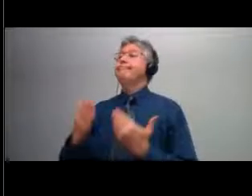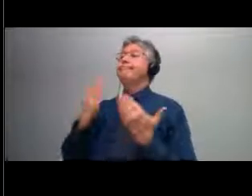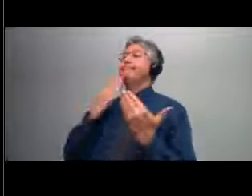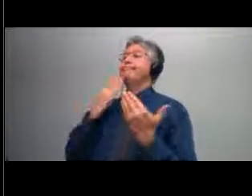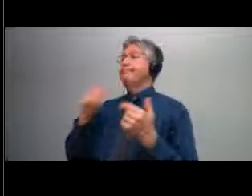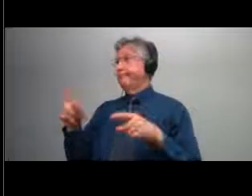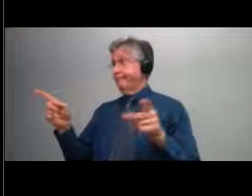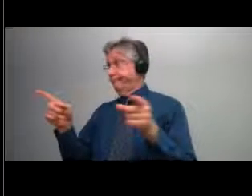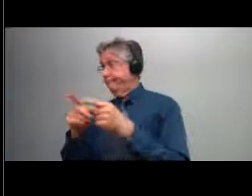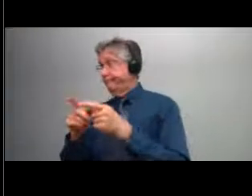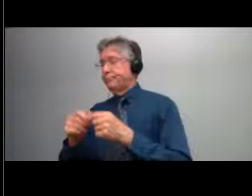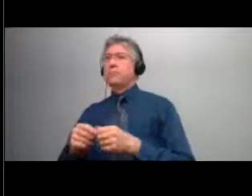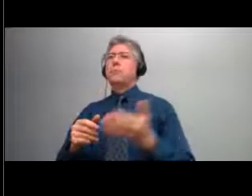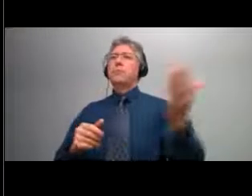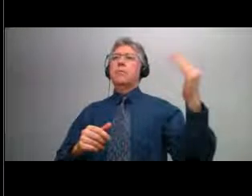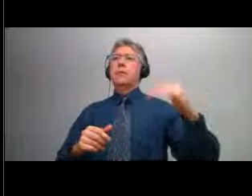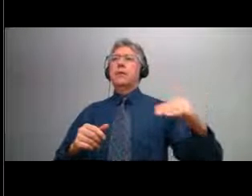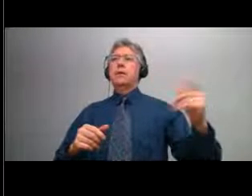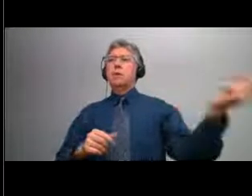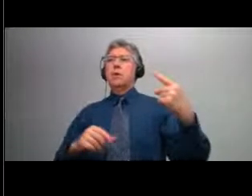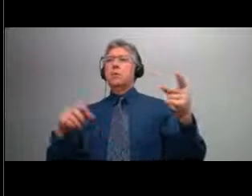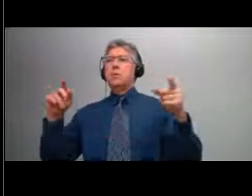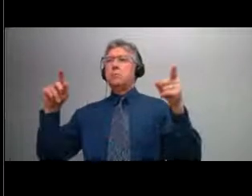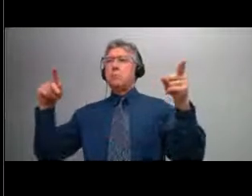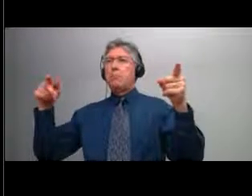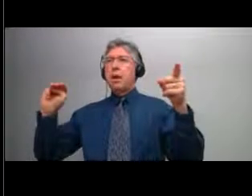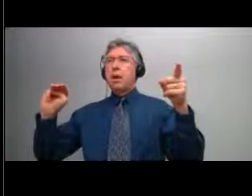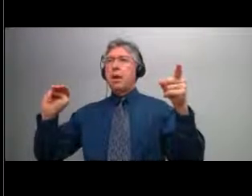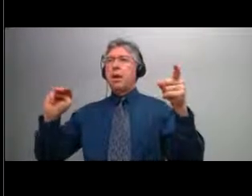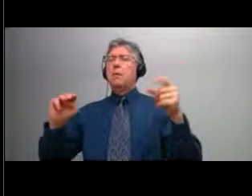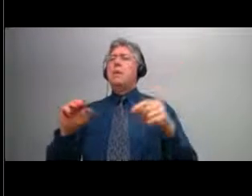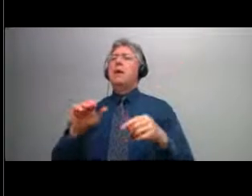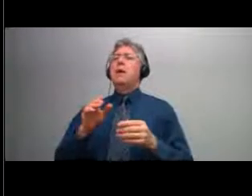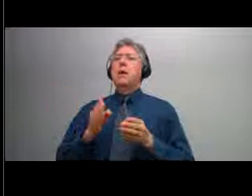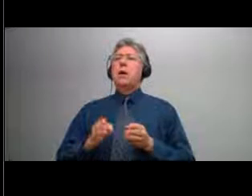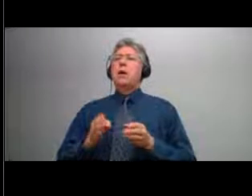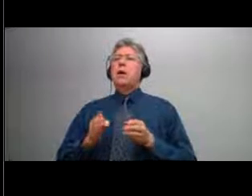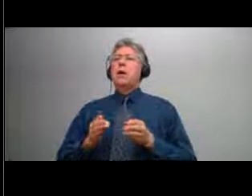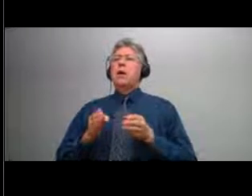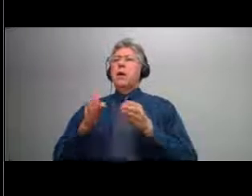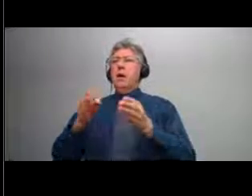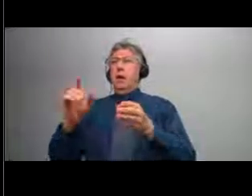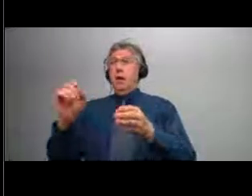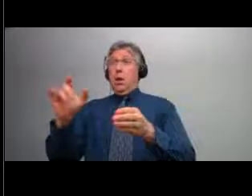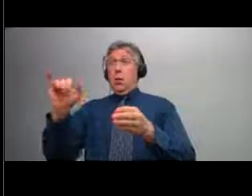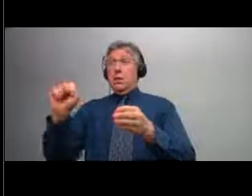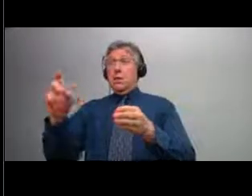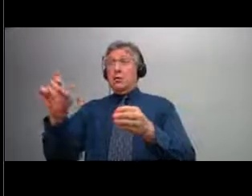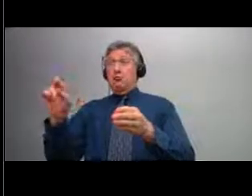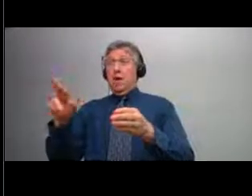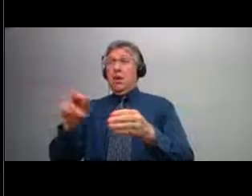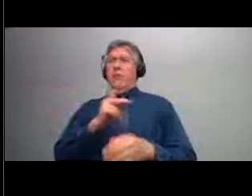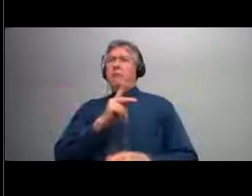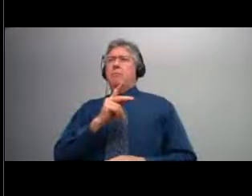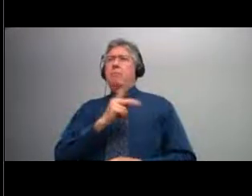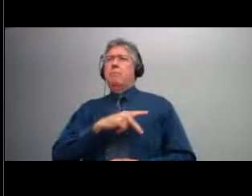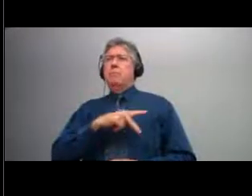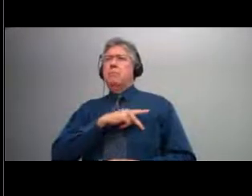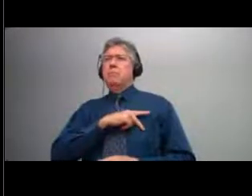Zamir, the next question comes from Pam. How much of the private property on Lois Drive is going to be acquired?